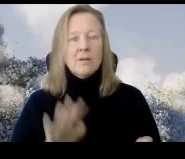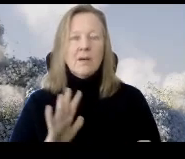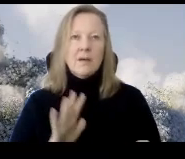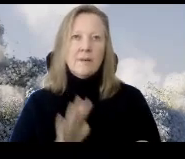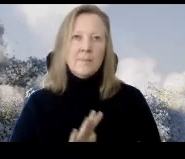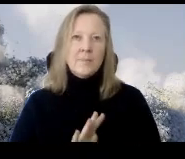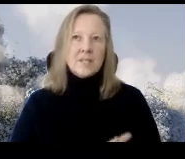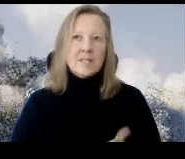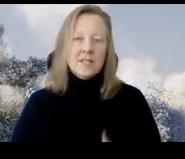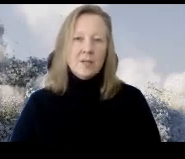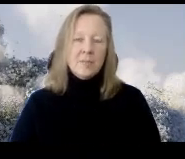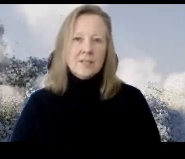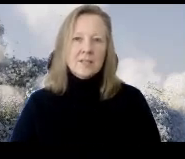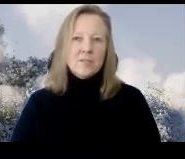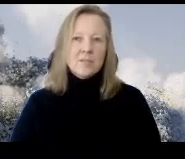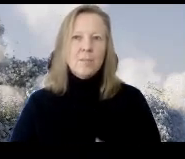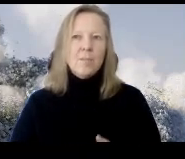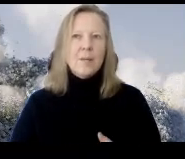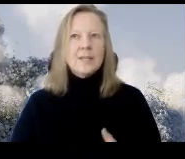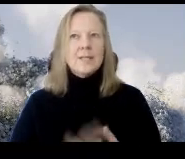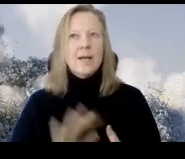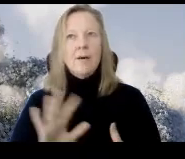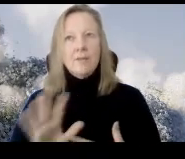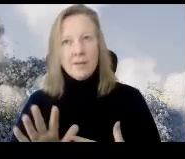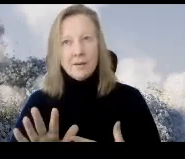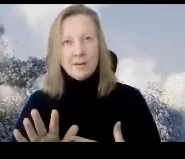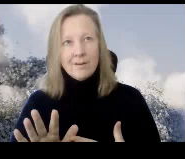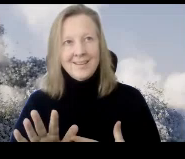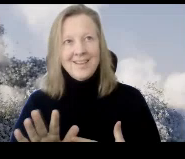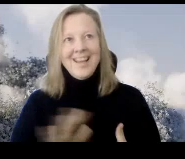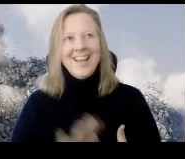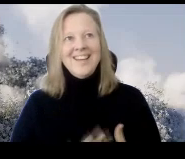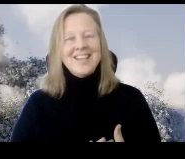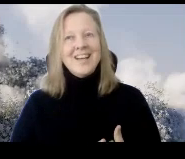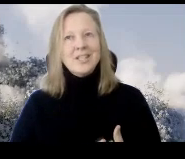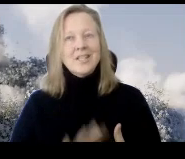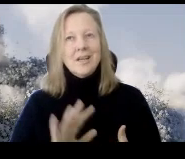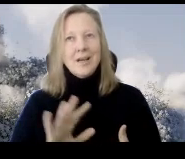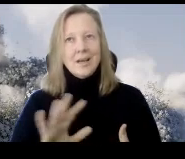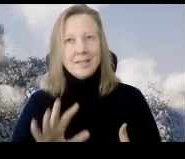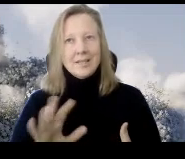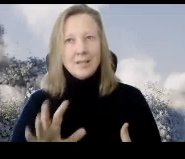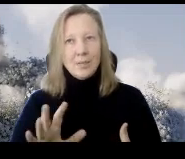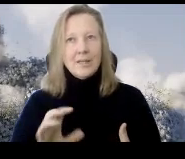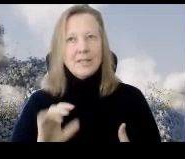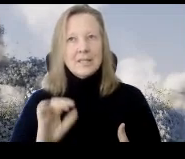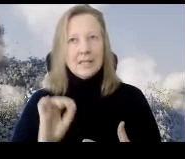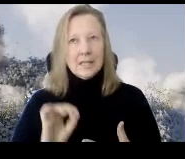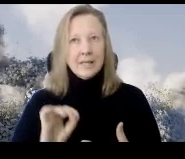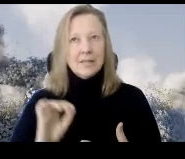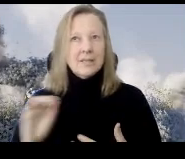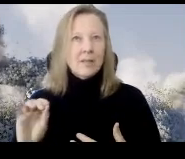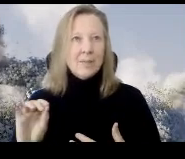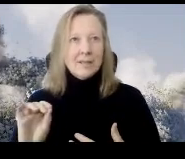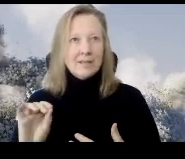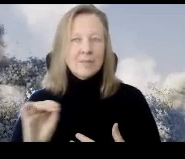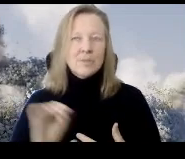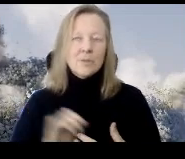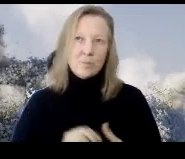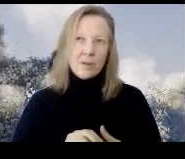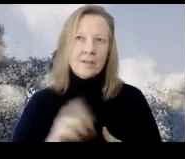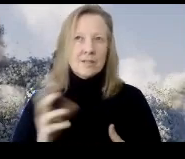another CLB assessment, but it's healthcare. And it's actually an iCELBAN. It's like the